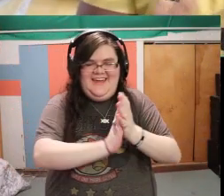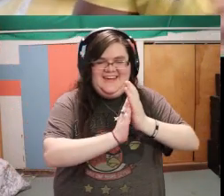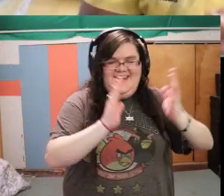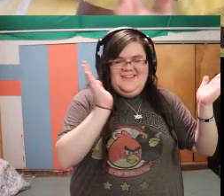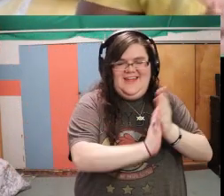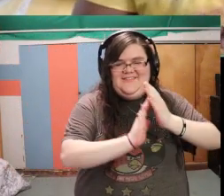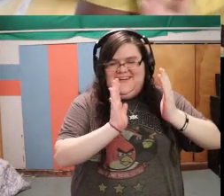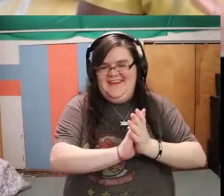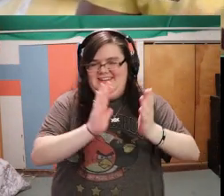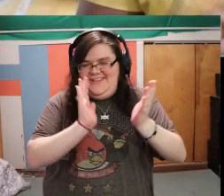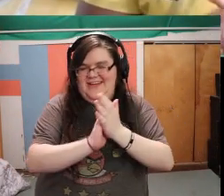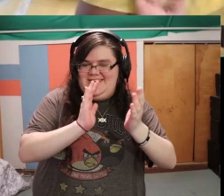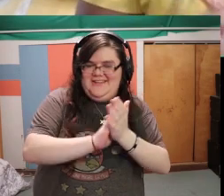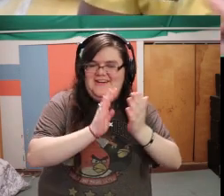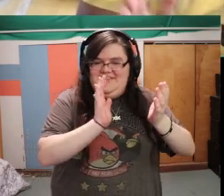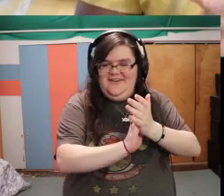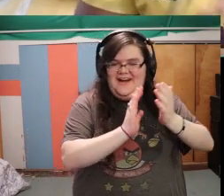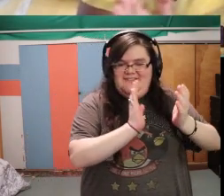down in